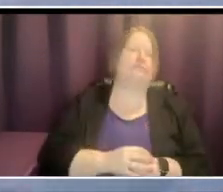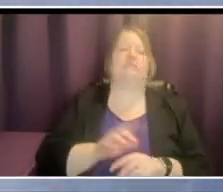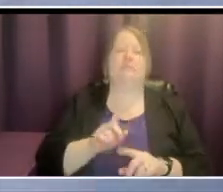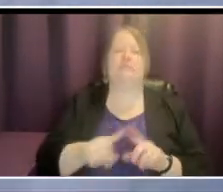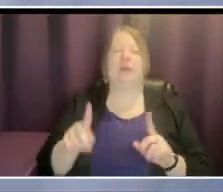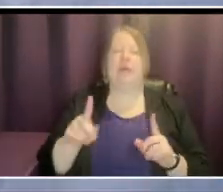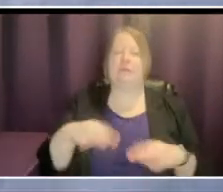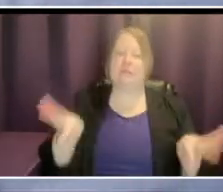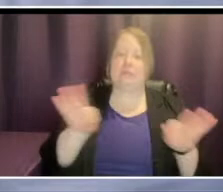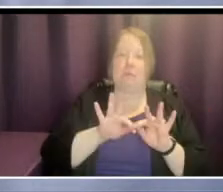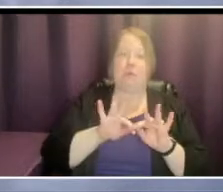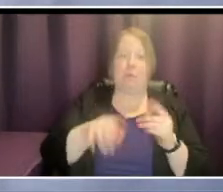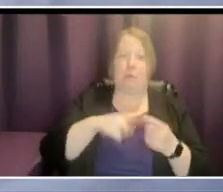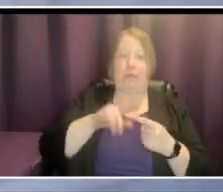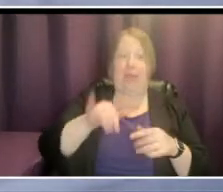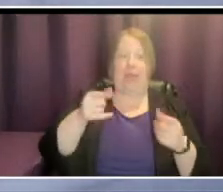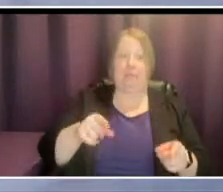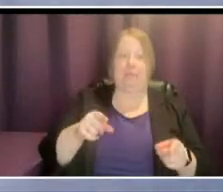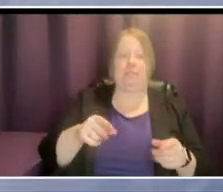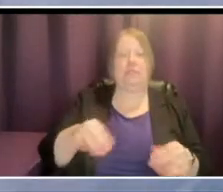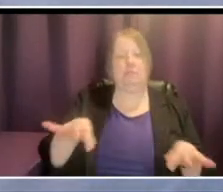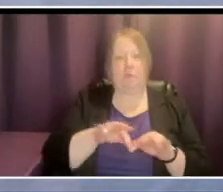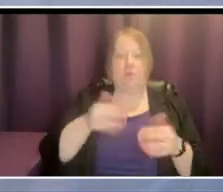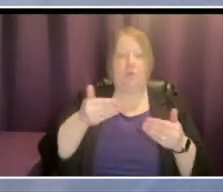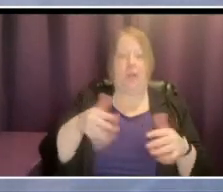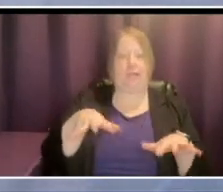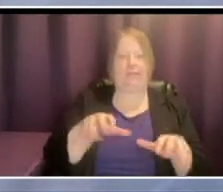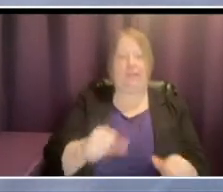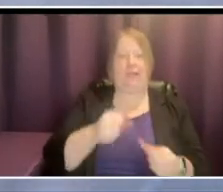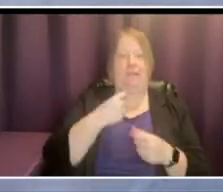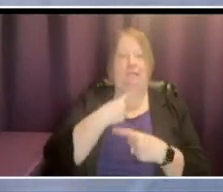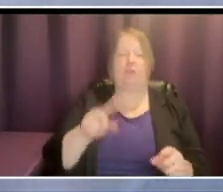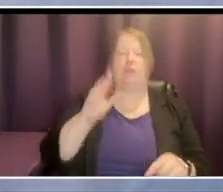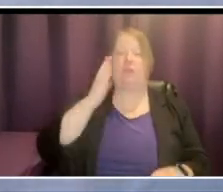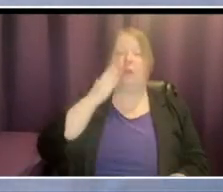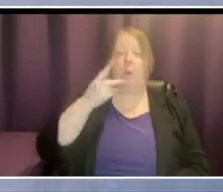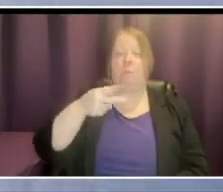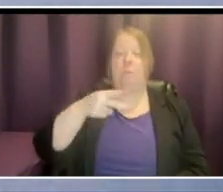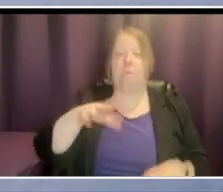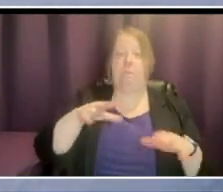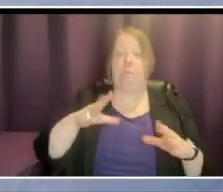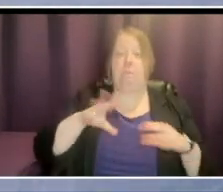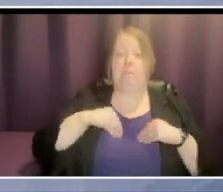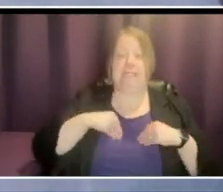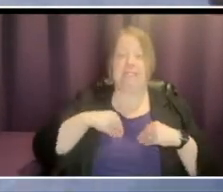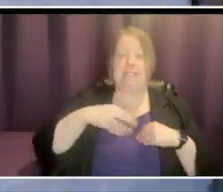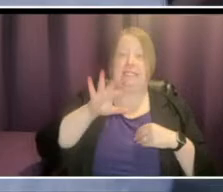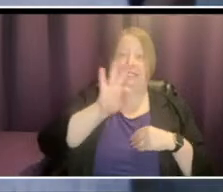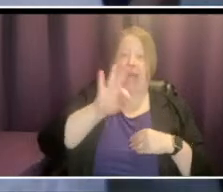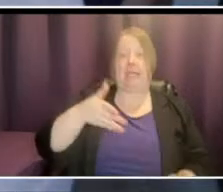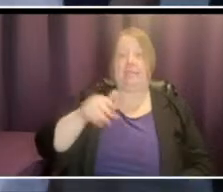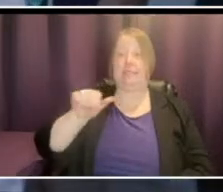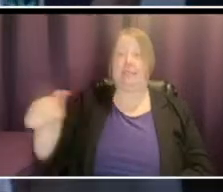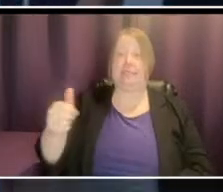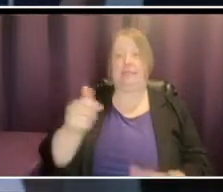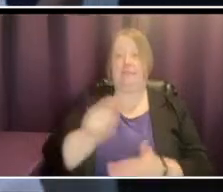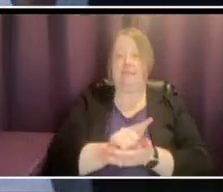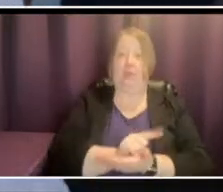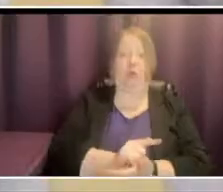thing to do is to claim victory. Possession is 9/10 of the law. No, we won. Fuck you. Sorry, over. We won. Yeah. You're wrong. Fuck